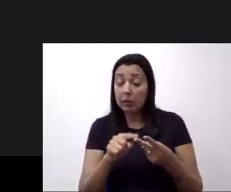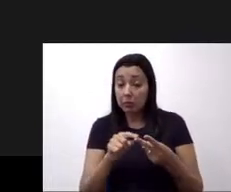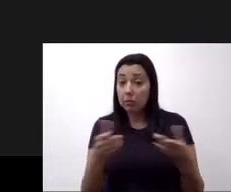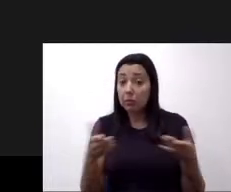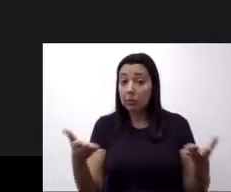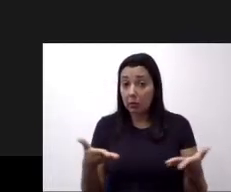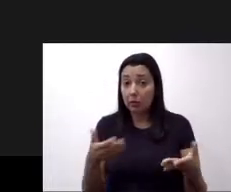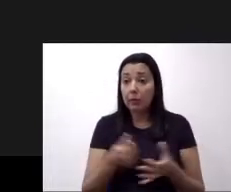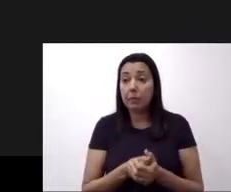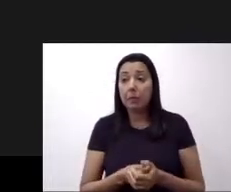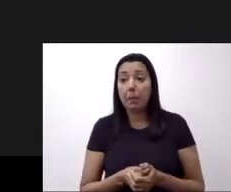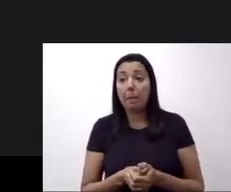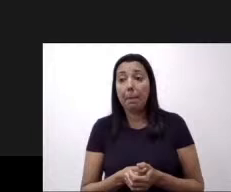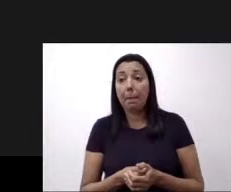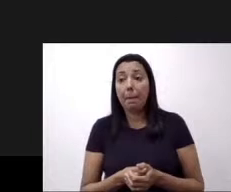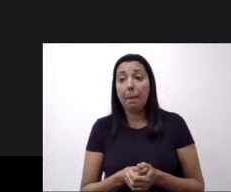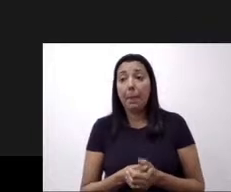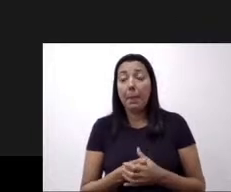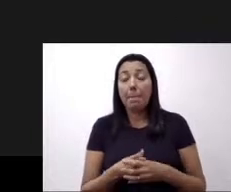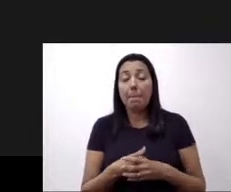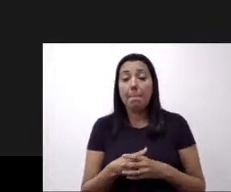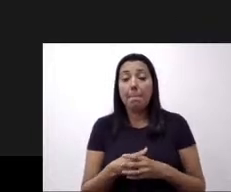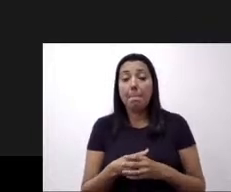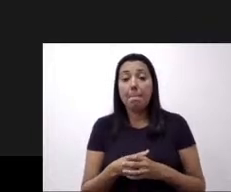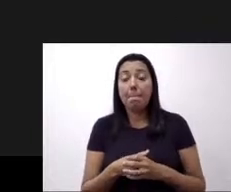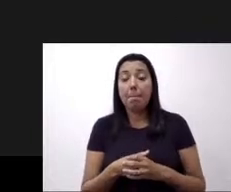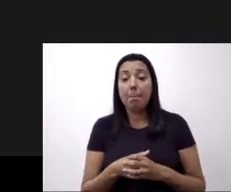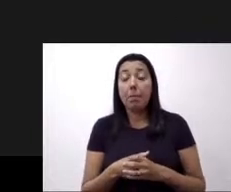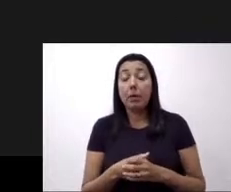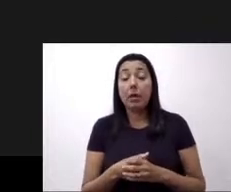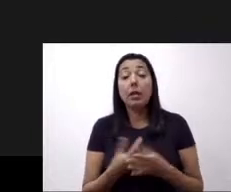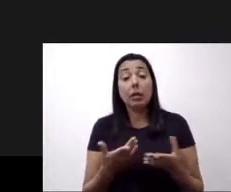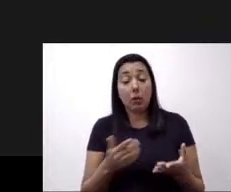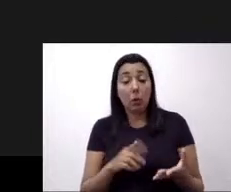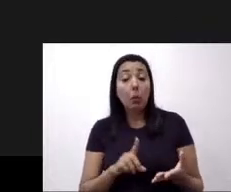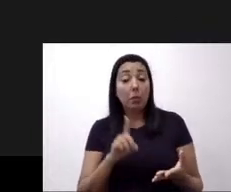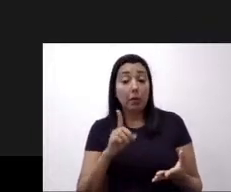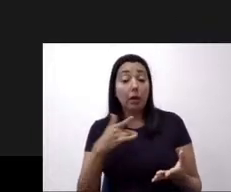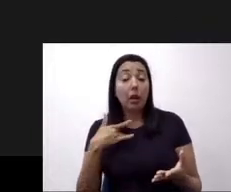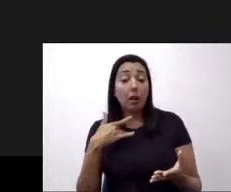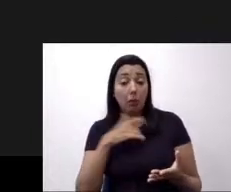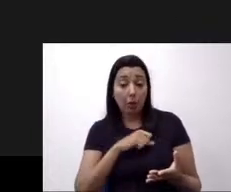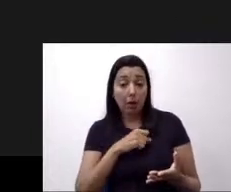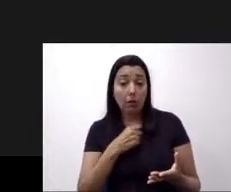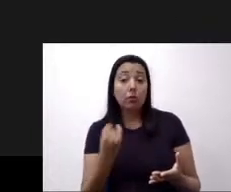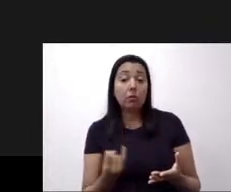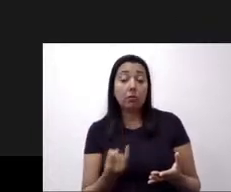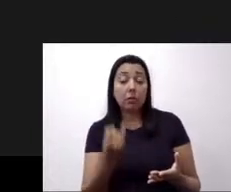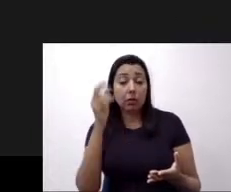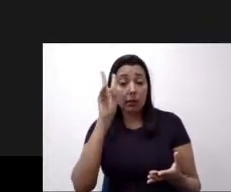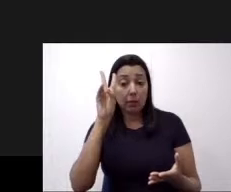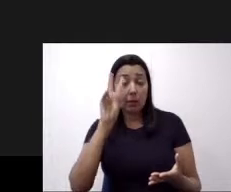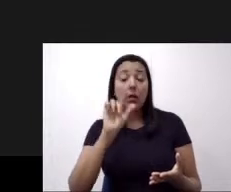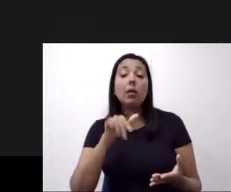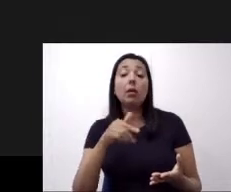The first point I think it's important to underline is that the